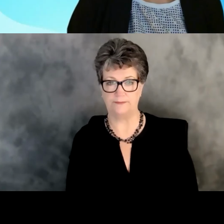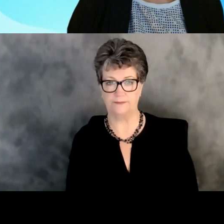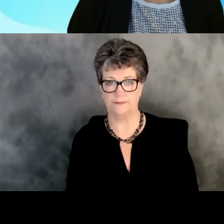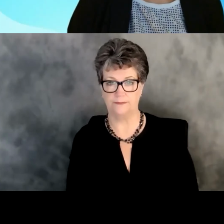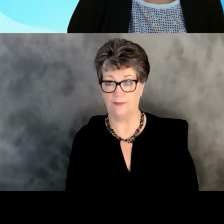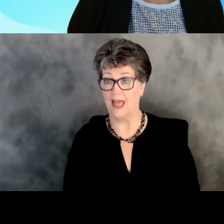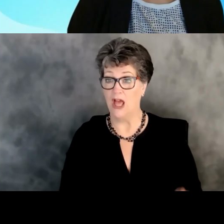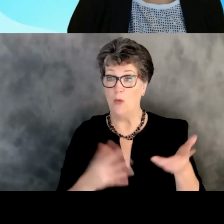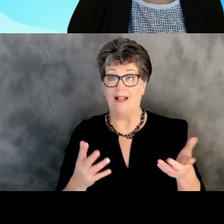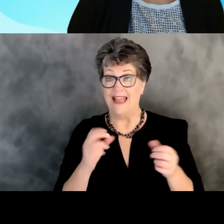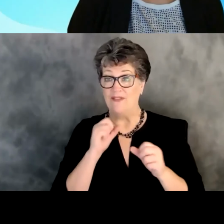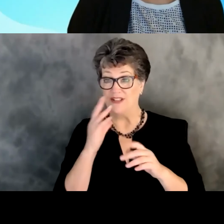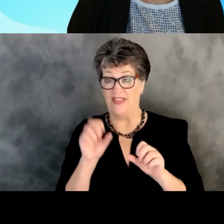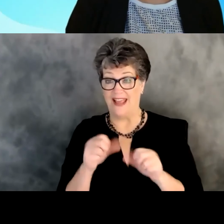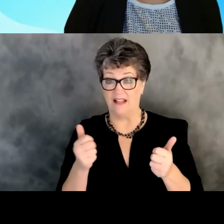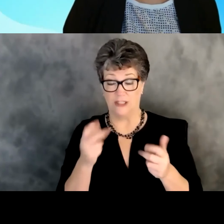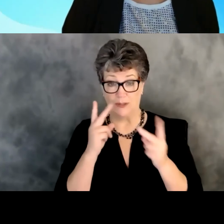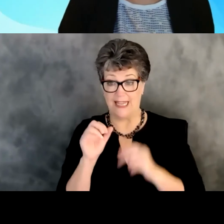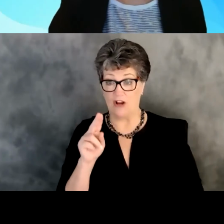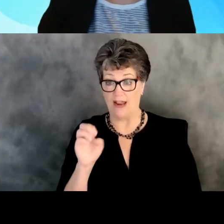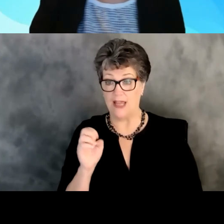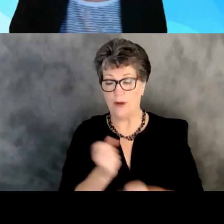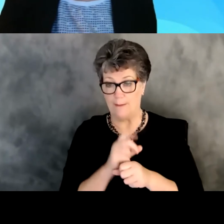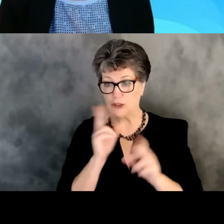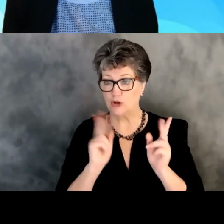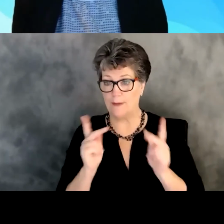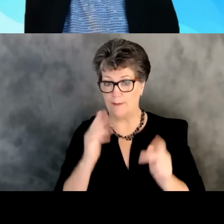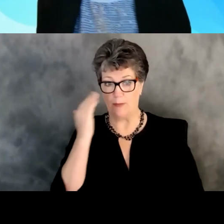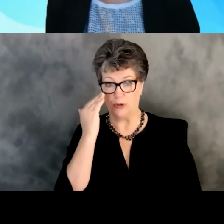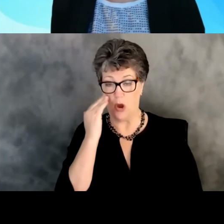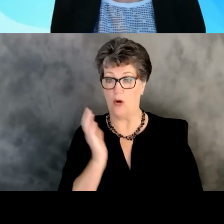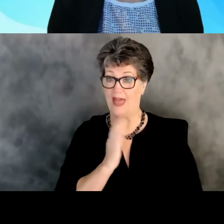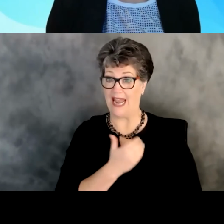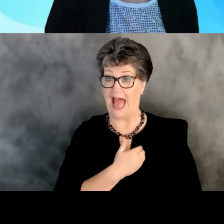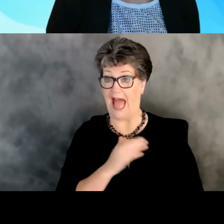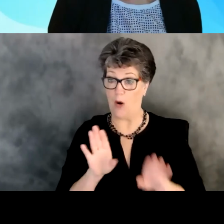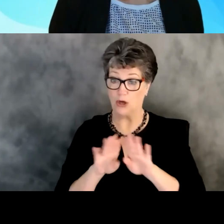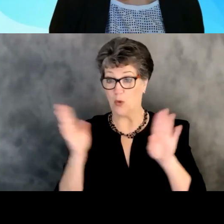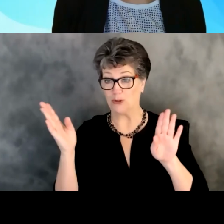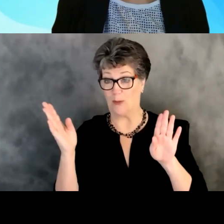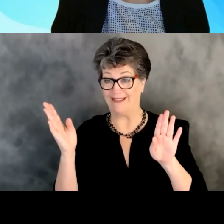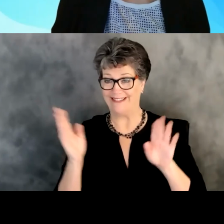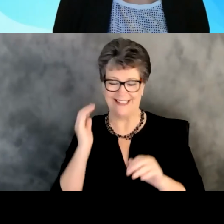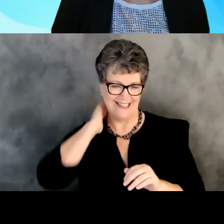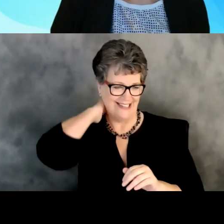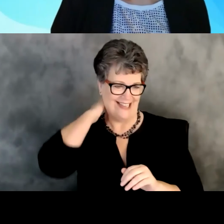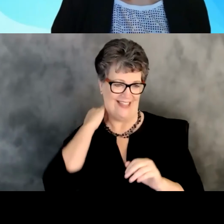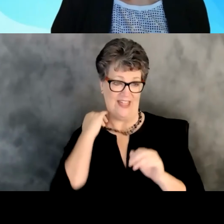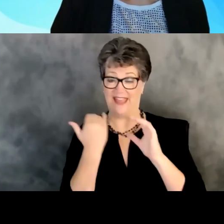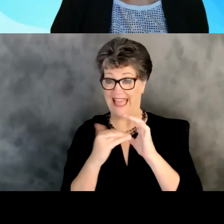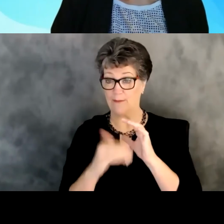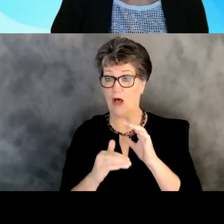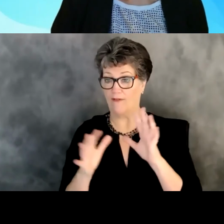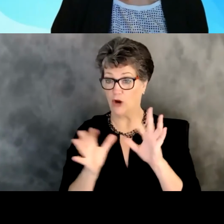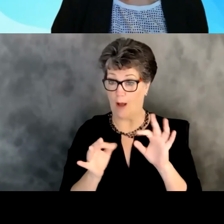Well, if there's nothing else you see, Connie, I just want to make sure people know that our door is open, that the email for